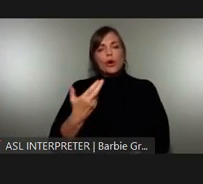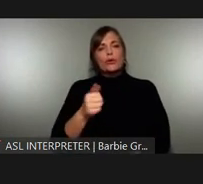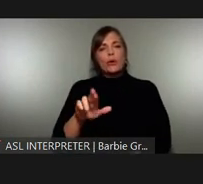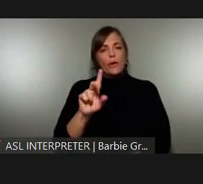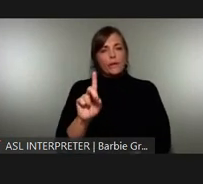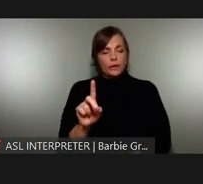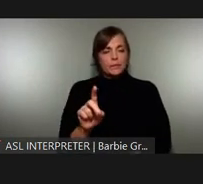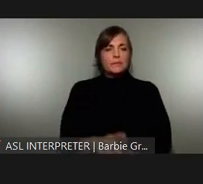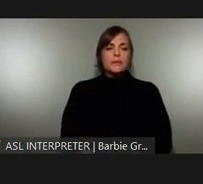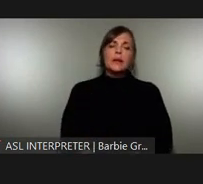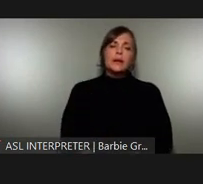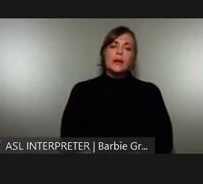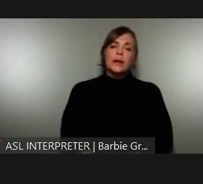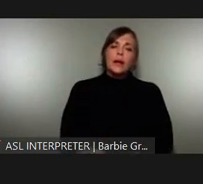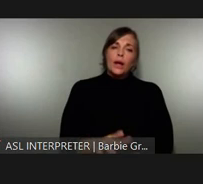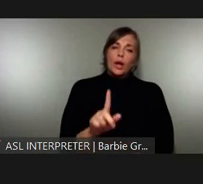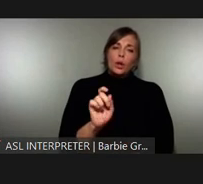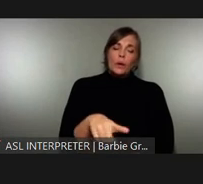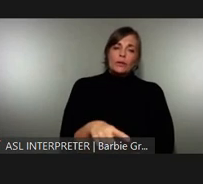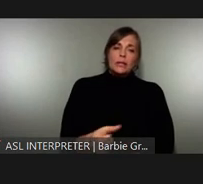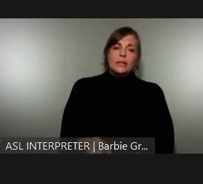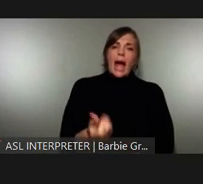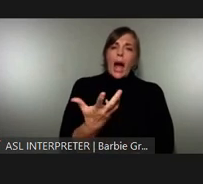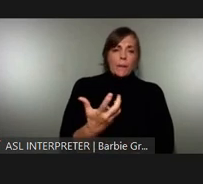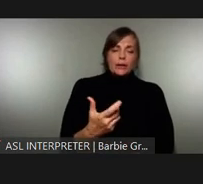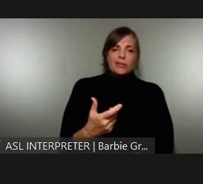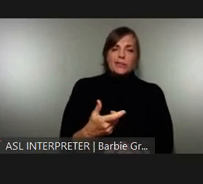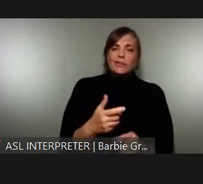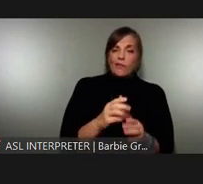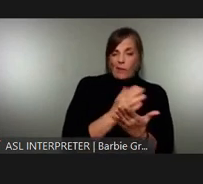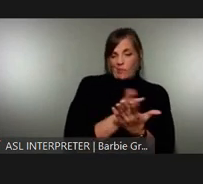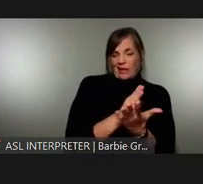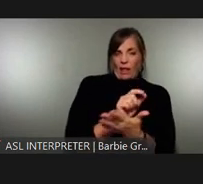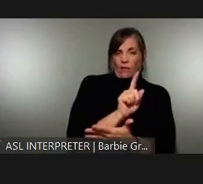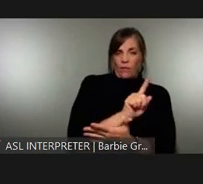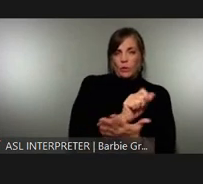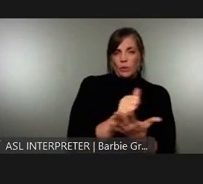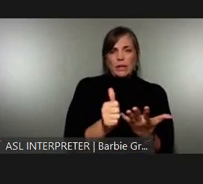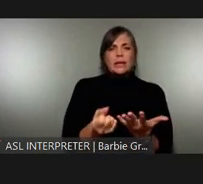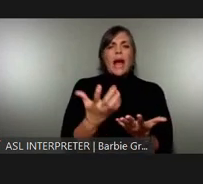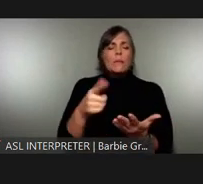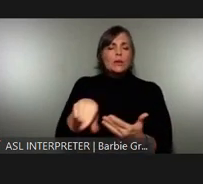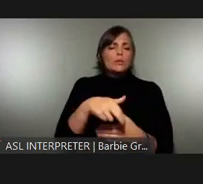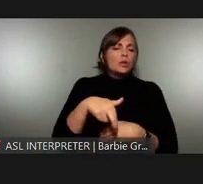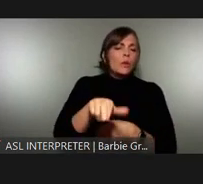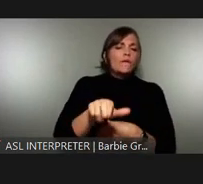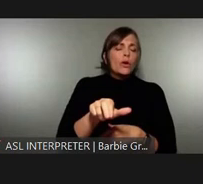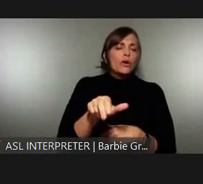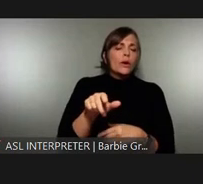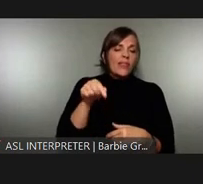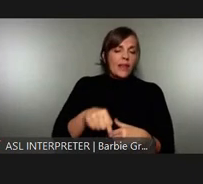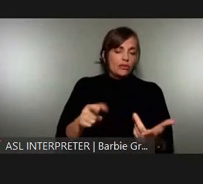to a product, this service to a friend or a family member? It's a question that we've all had a number of times, whether you go to a restaurant